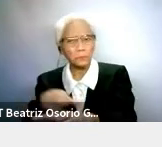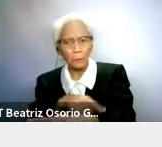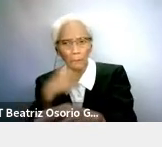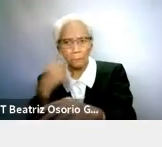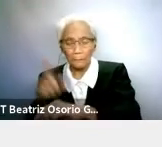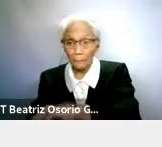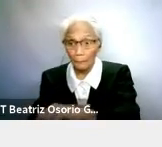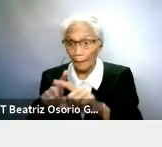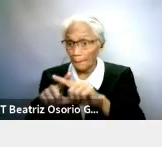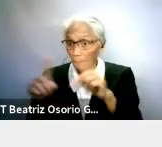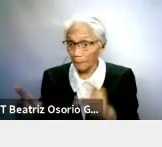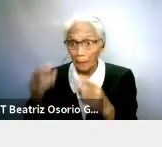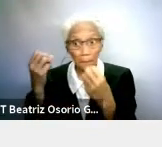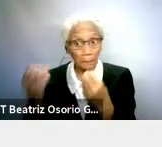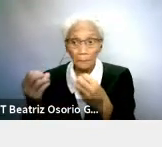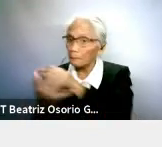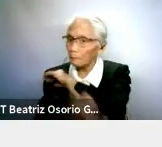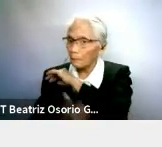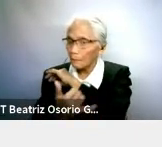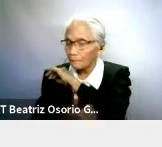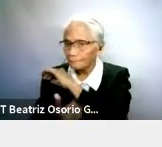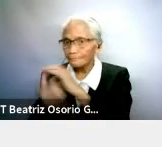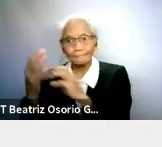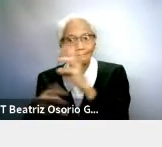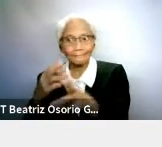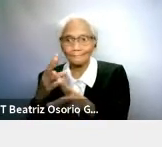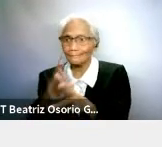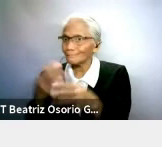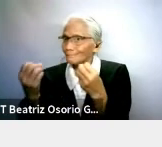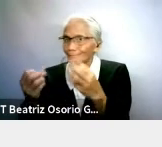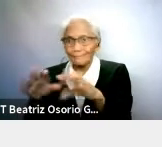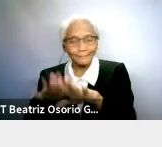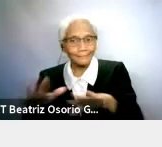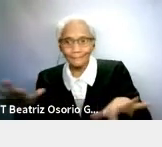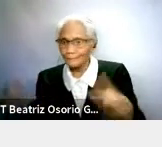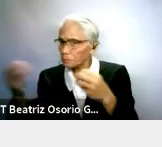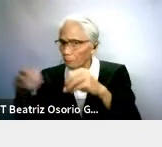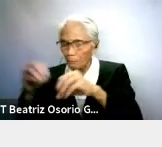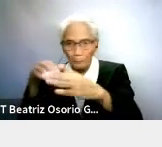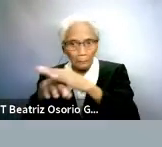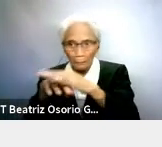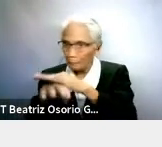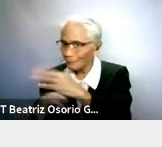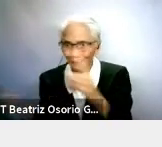But in many countries of the world, many children do not have access to the digital world even today.